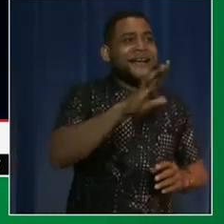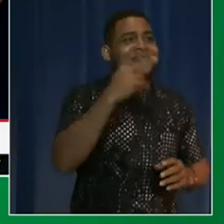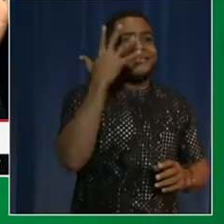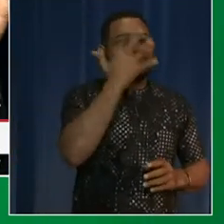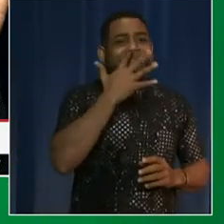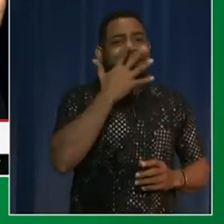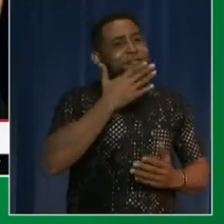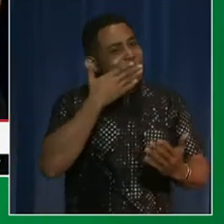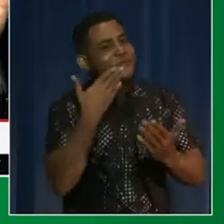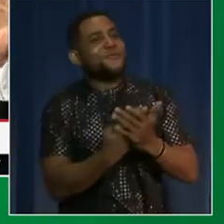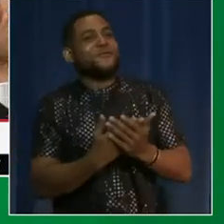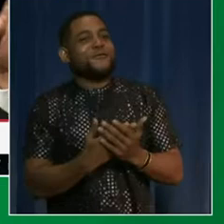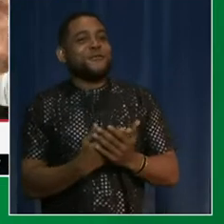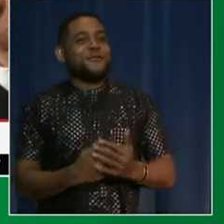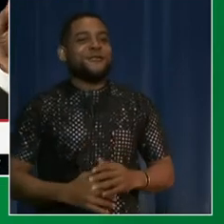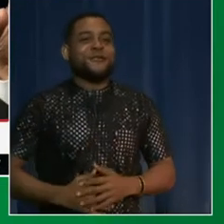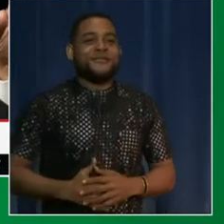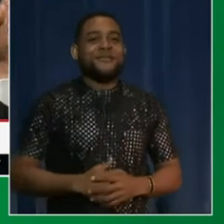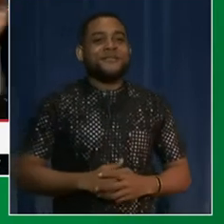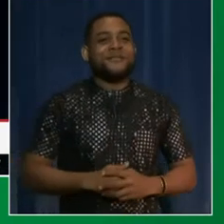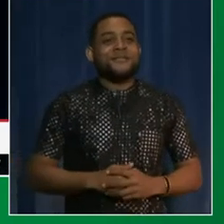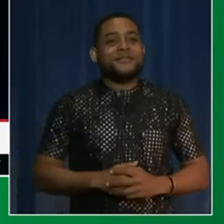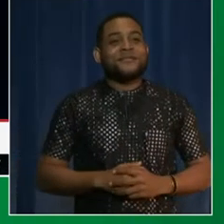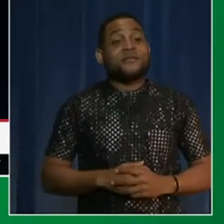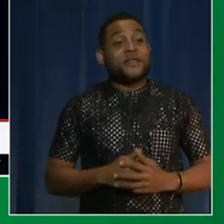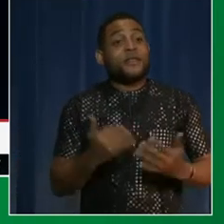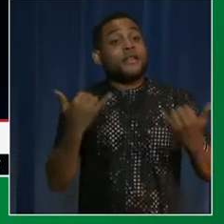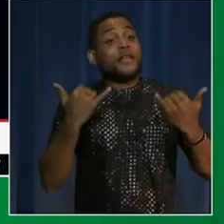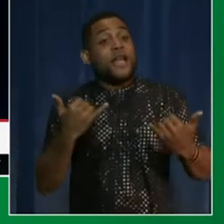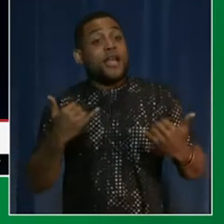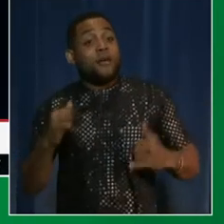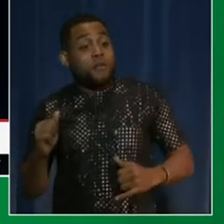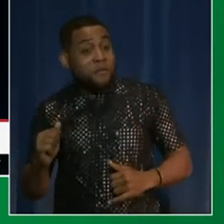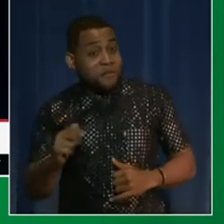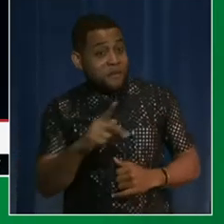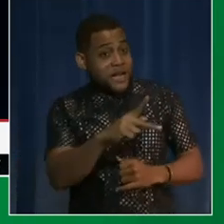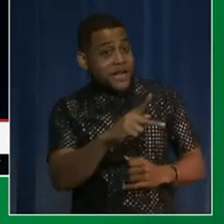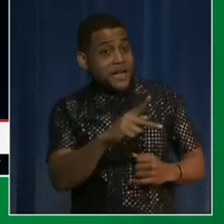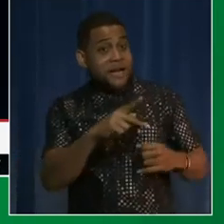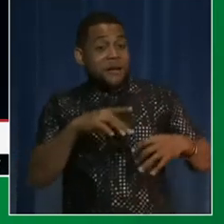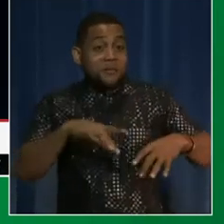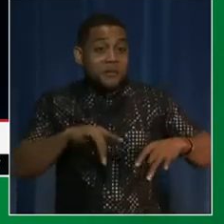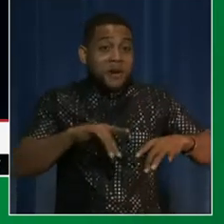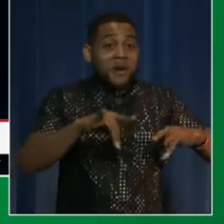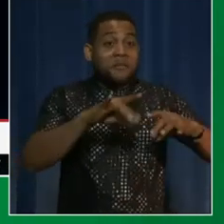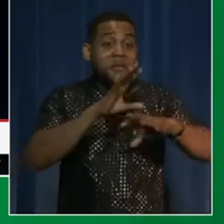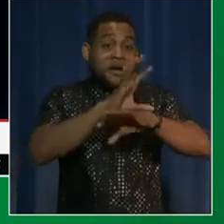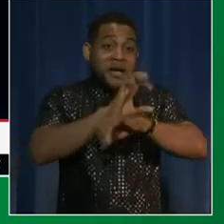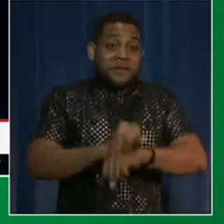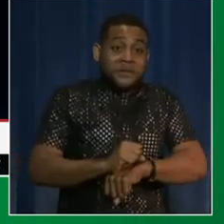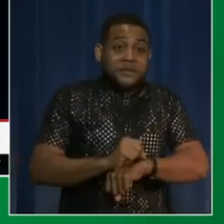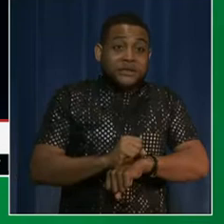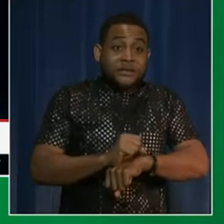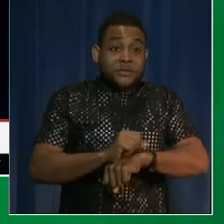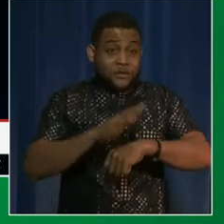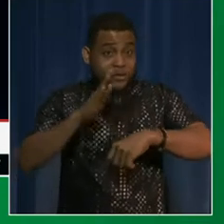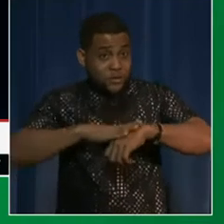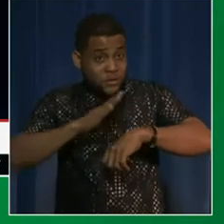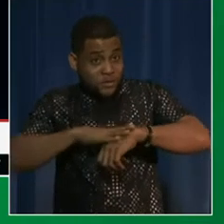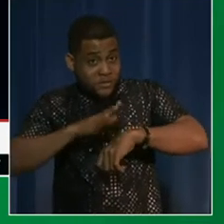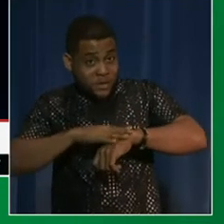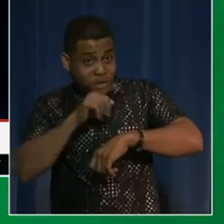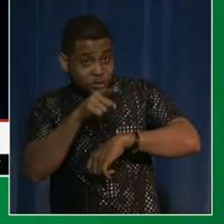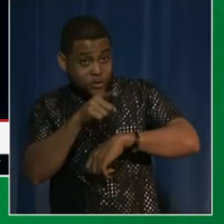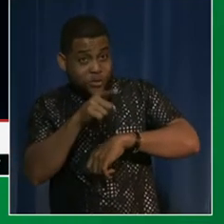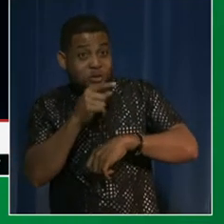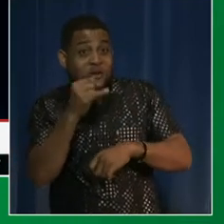Which means we got to go back and pick up some of the old habits. So let me be the first to warn you. If you see that little